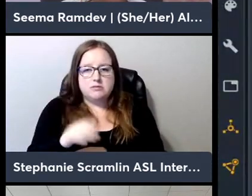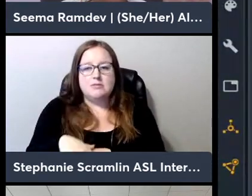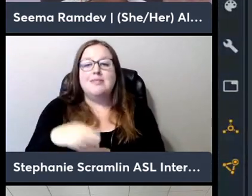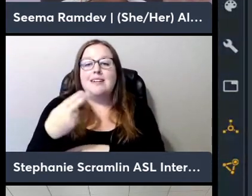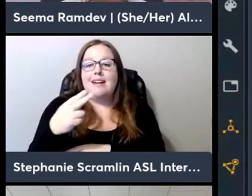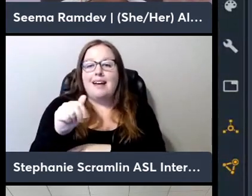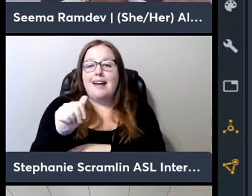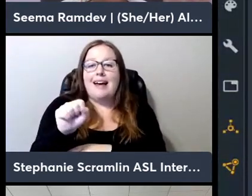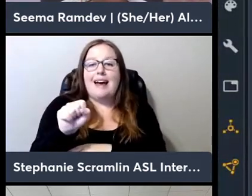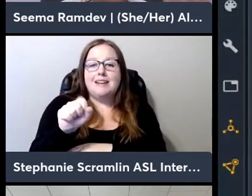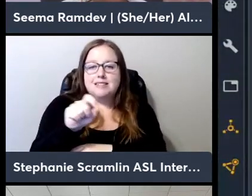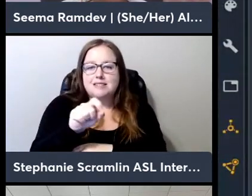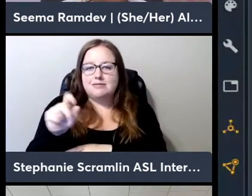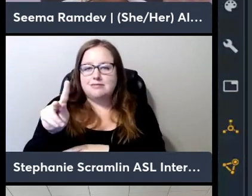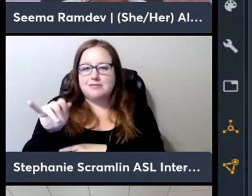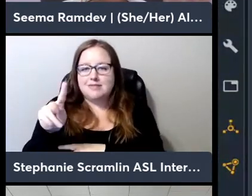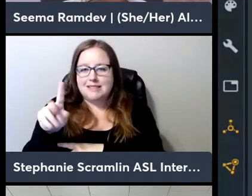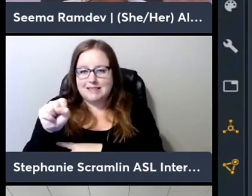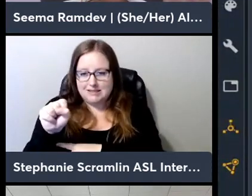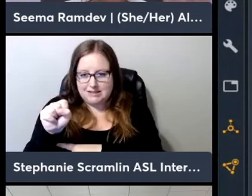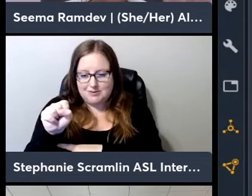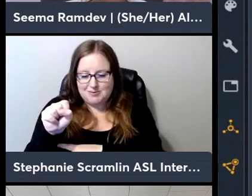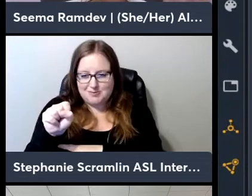So I'll add that.